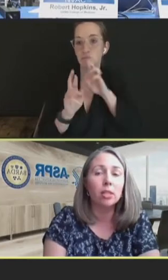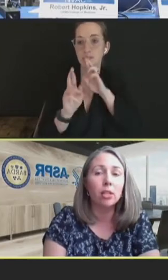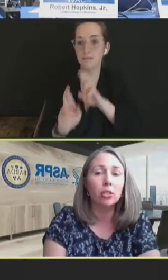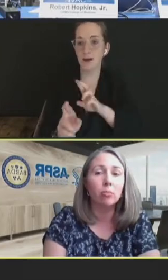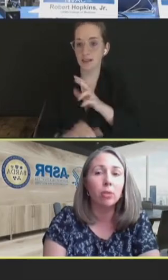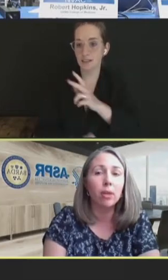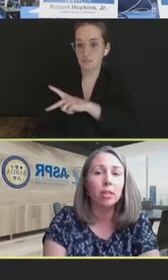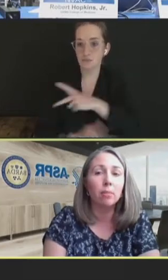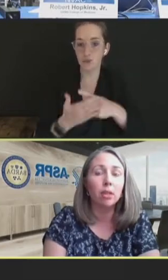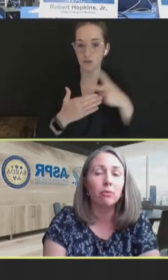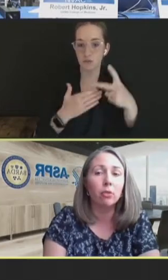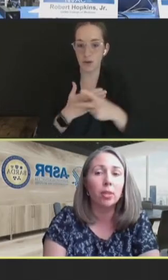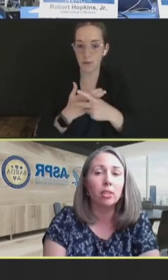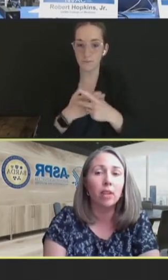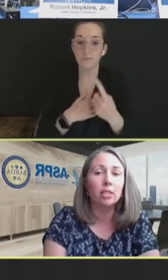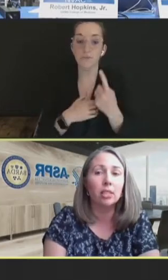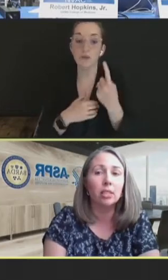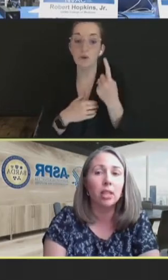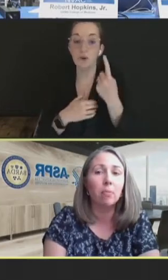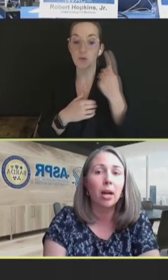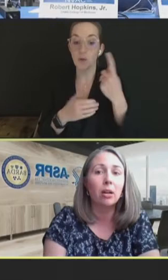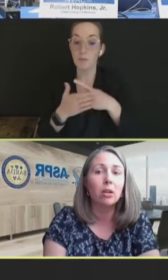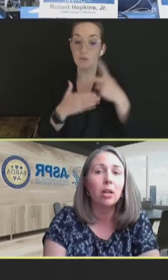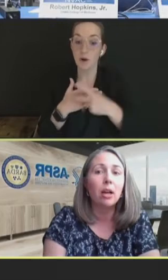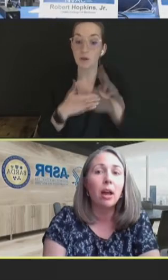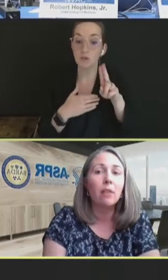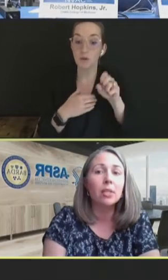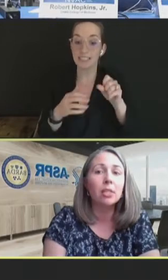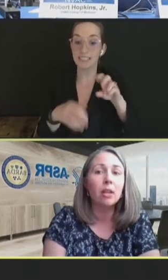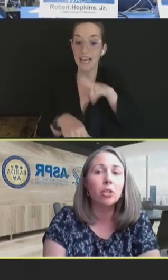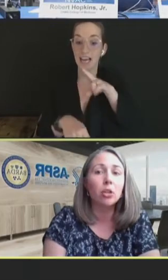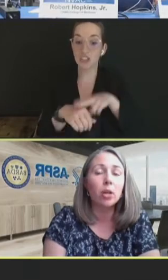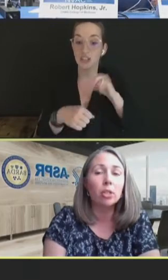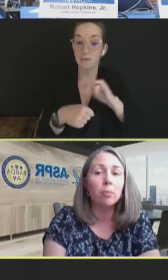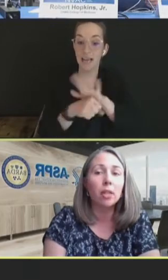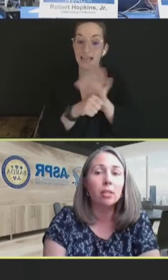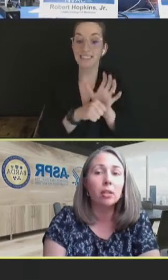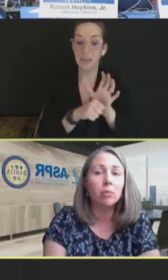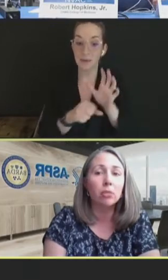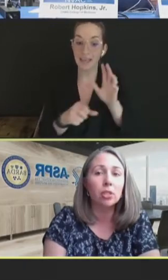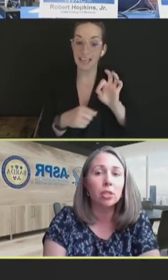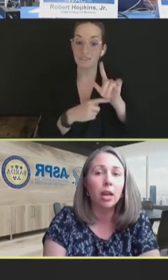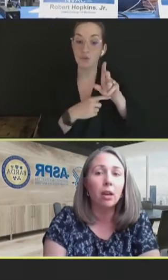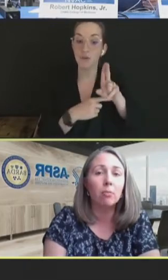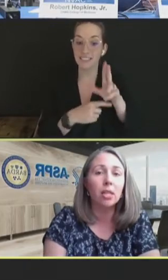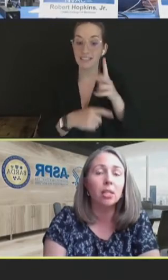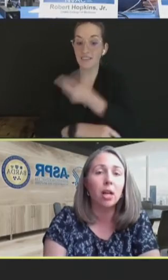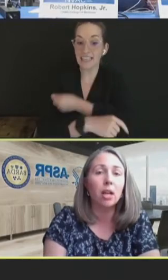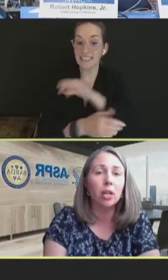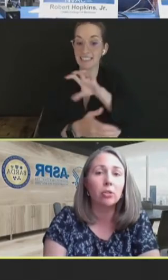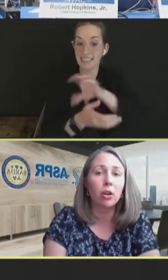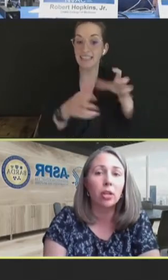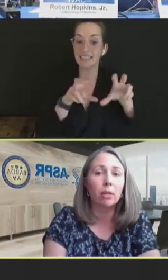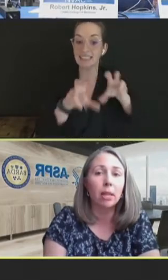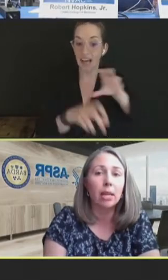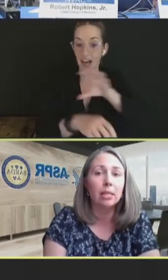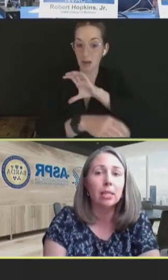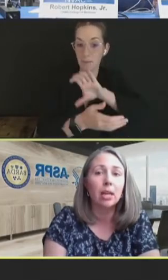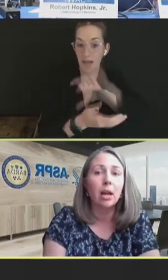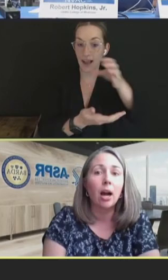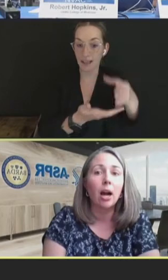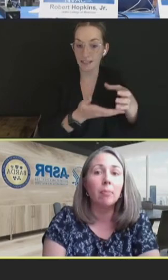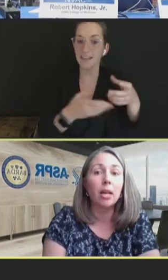U.S. National Pre-Pandemic Influenza Vaccine Stockpile. And this allows a quick response at commercial scale because the contracts are already in